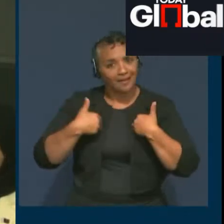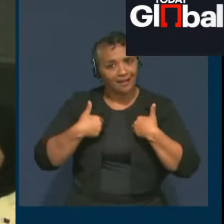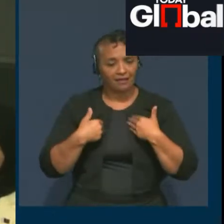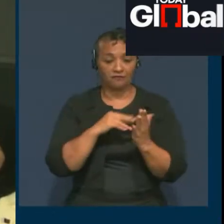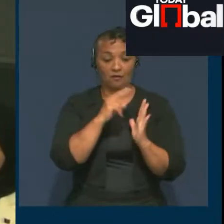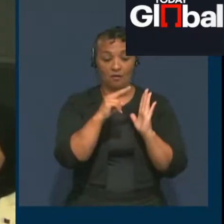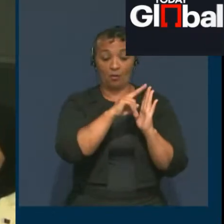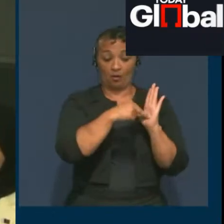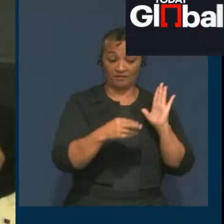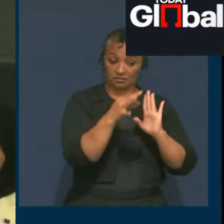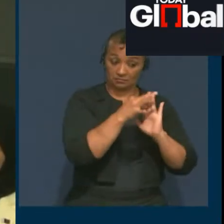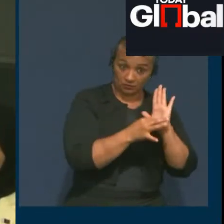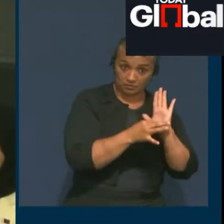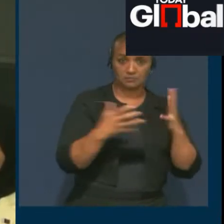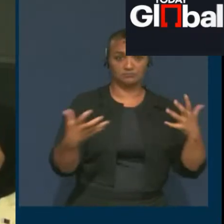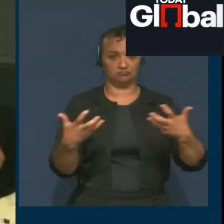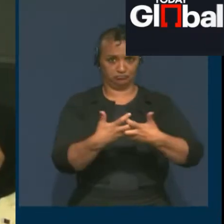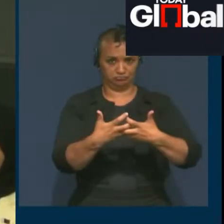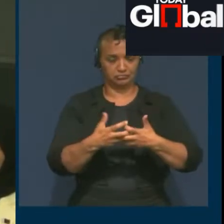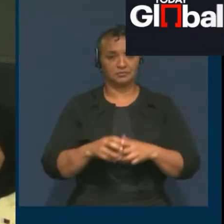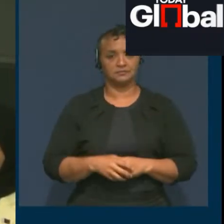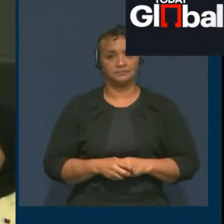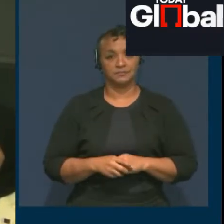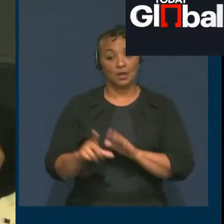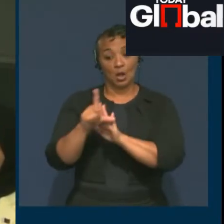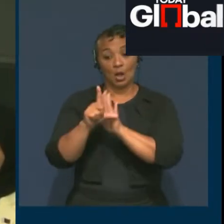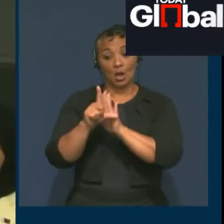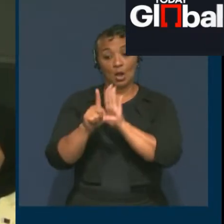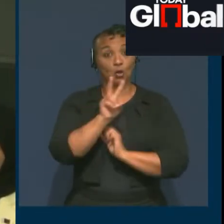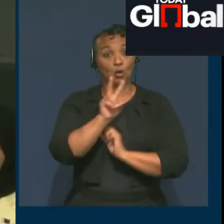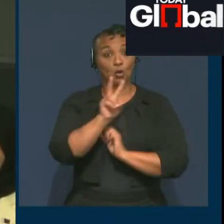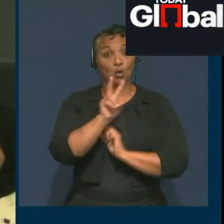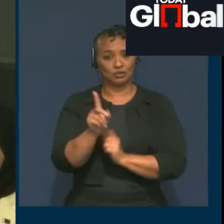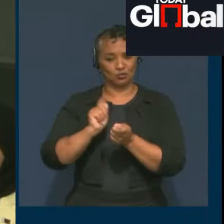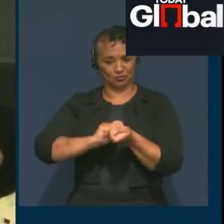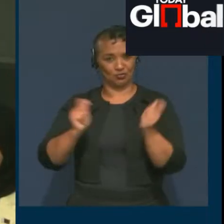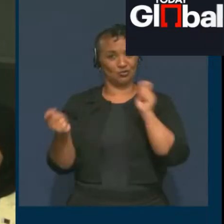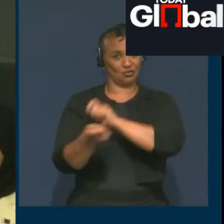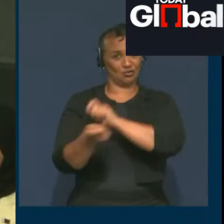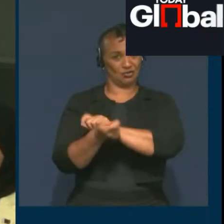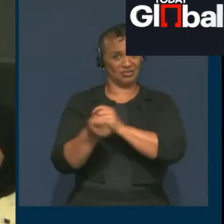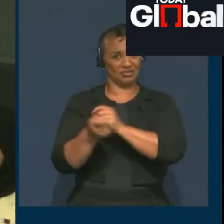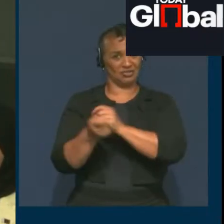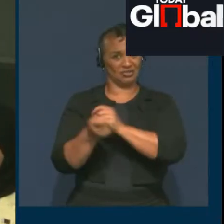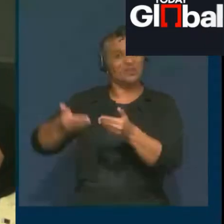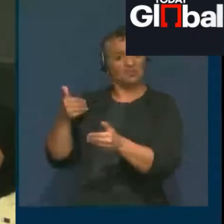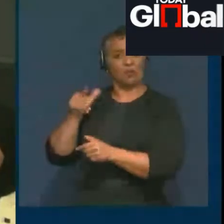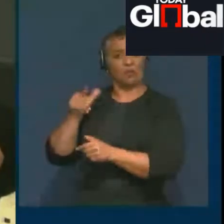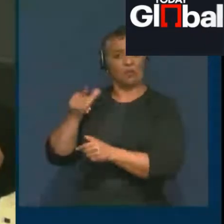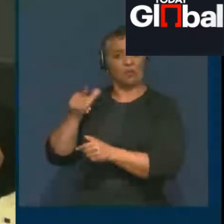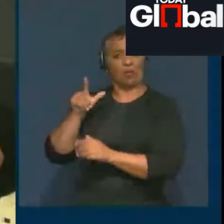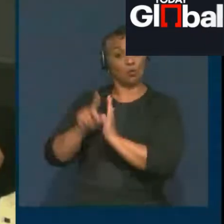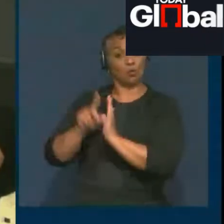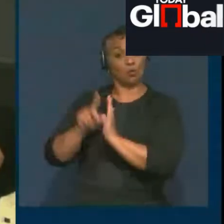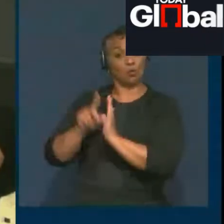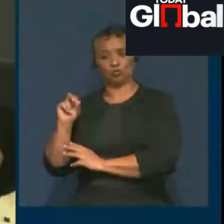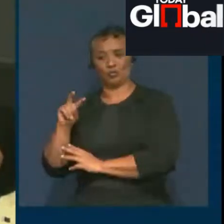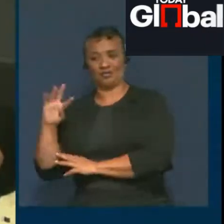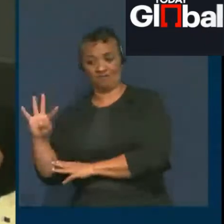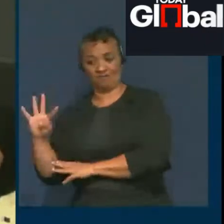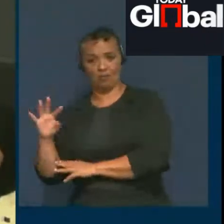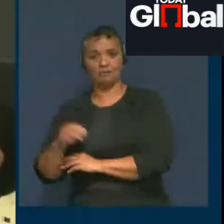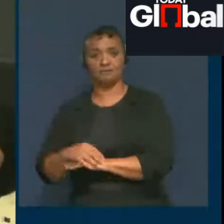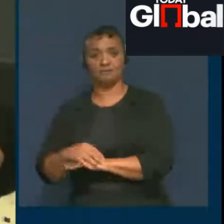of the CRPD. Law 22 has replaced Law 2 of 2024. Article 2 of the